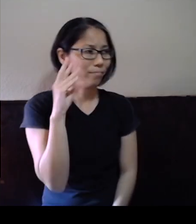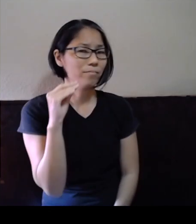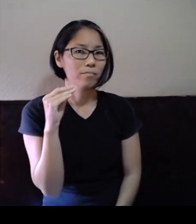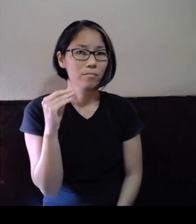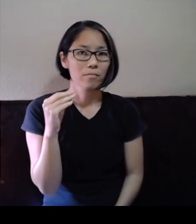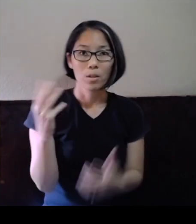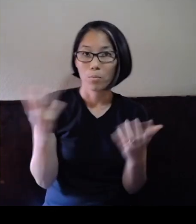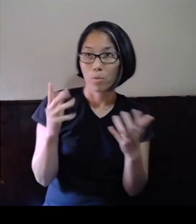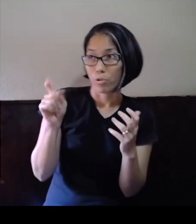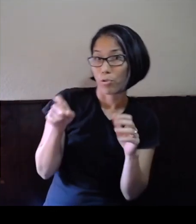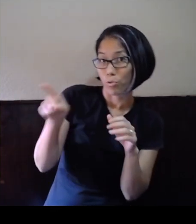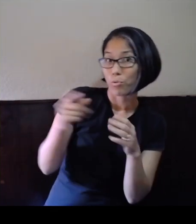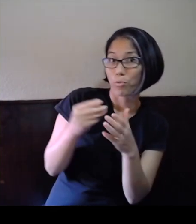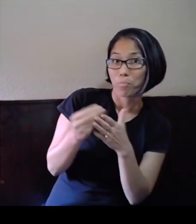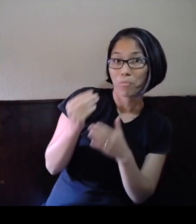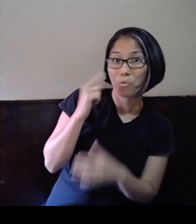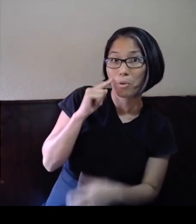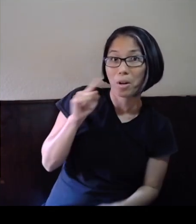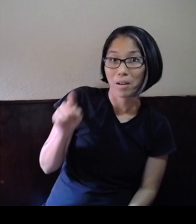What should you get him?